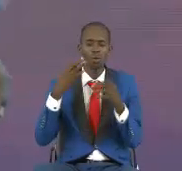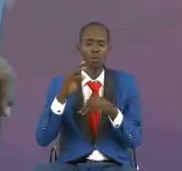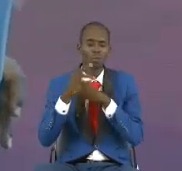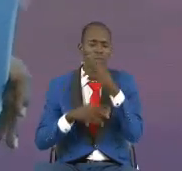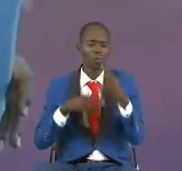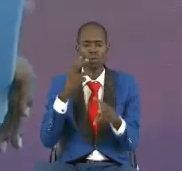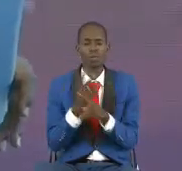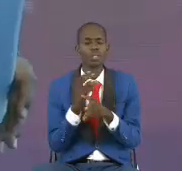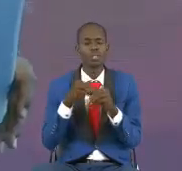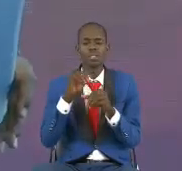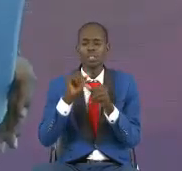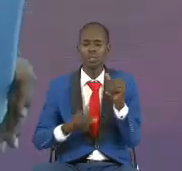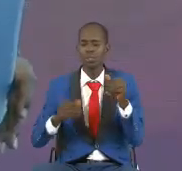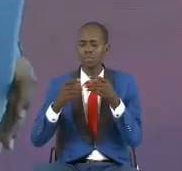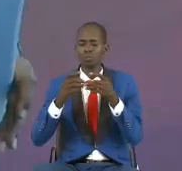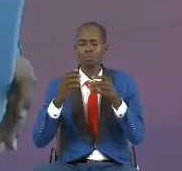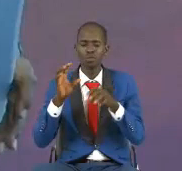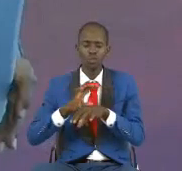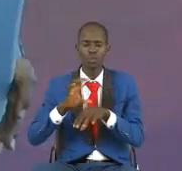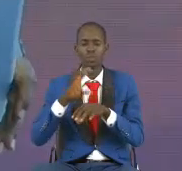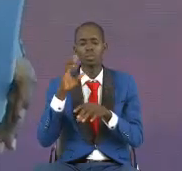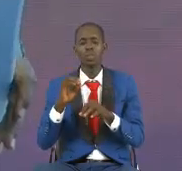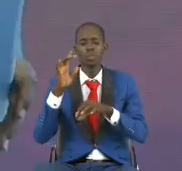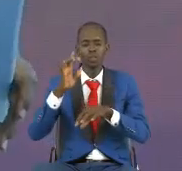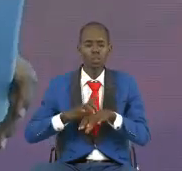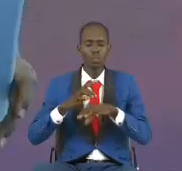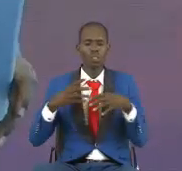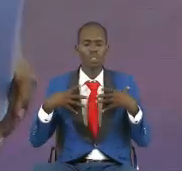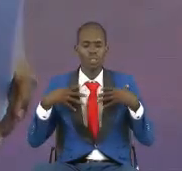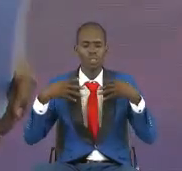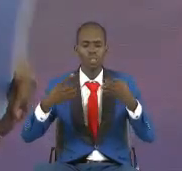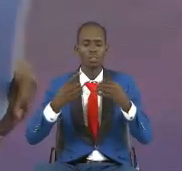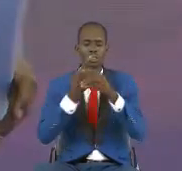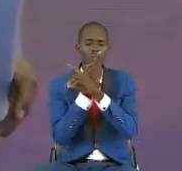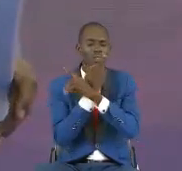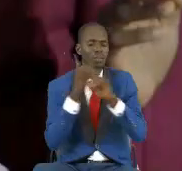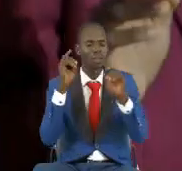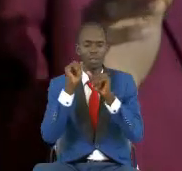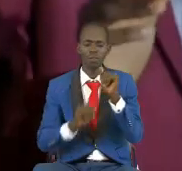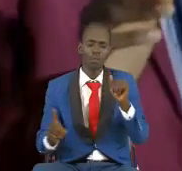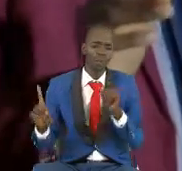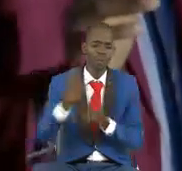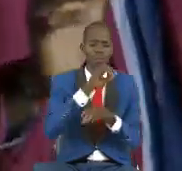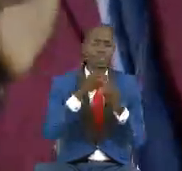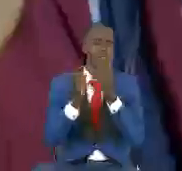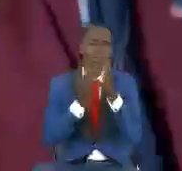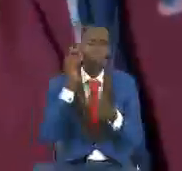Touch, heal, deliver everyone in Jesus'